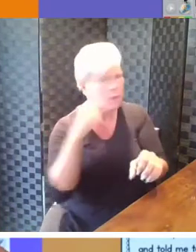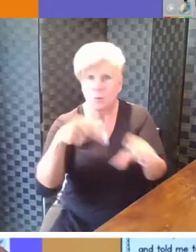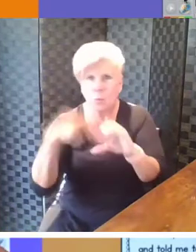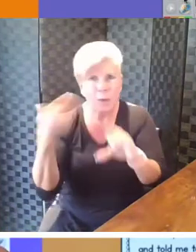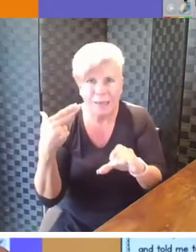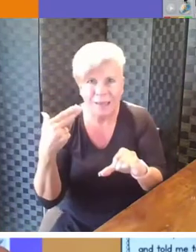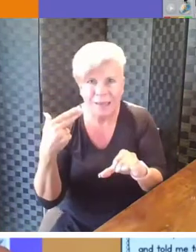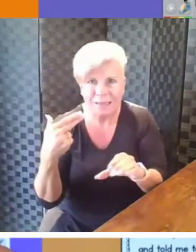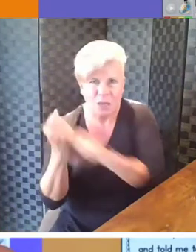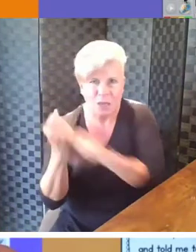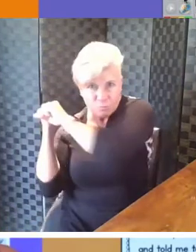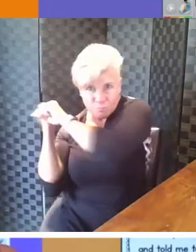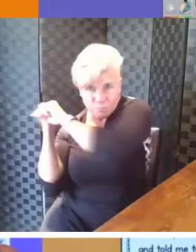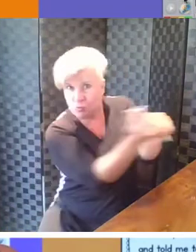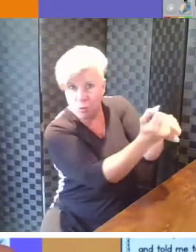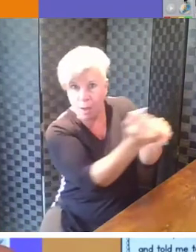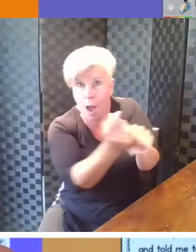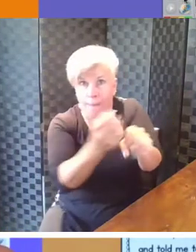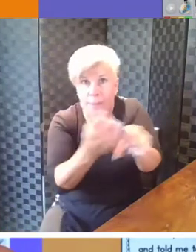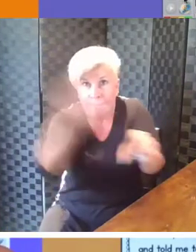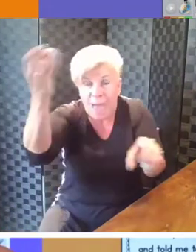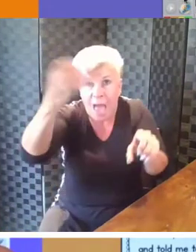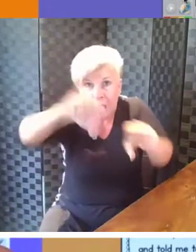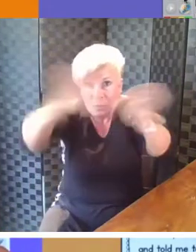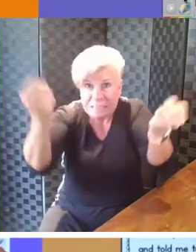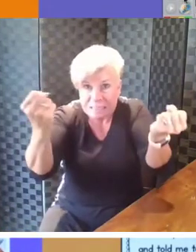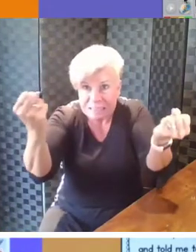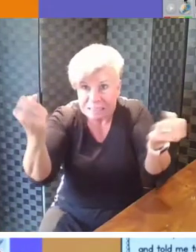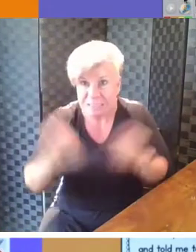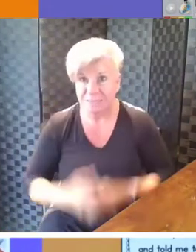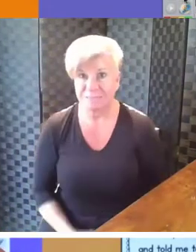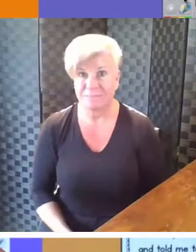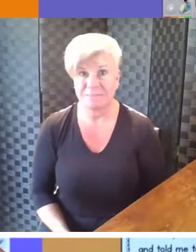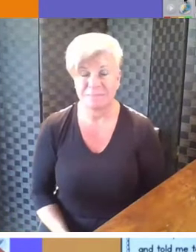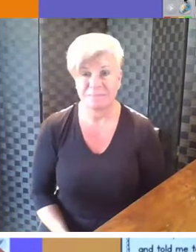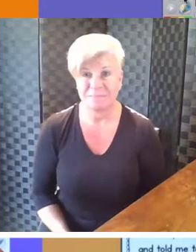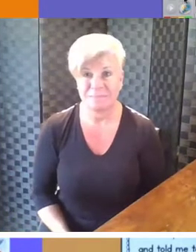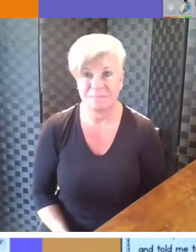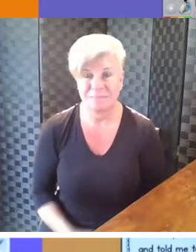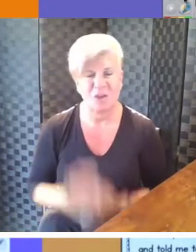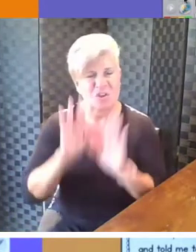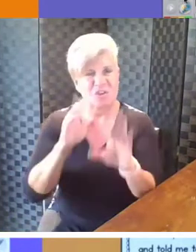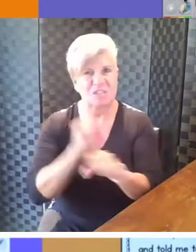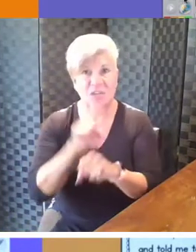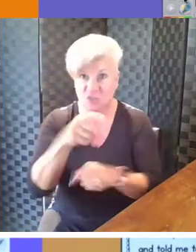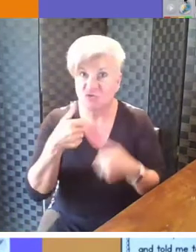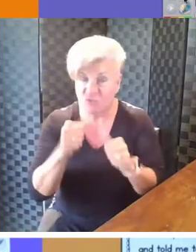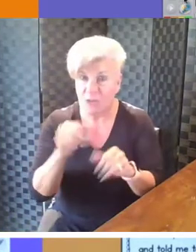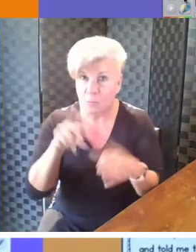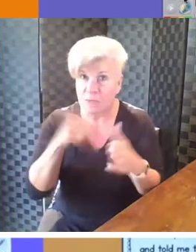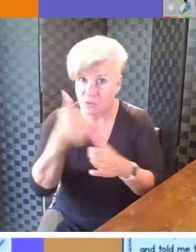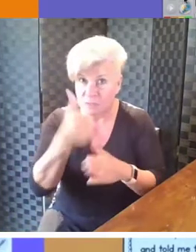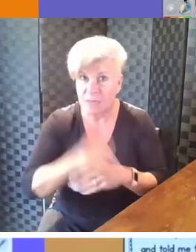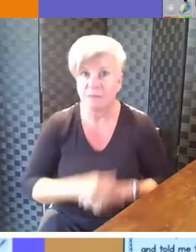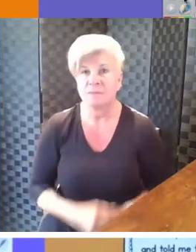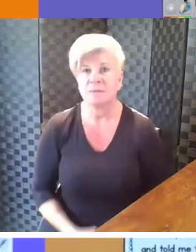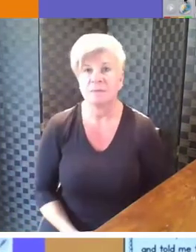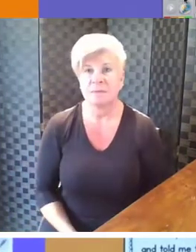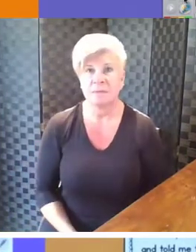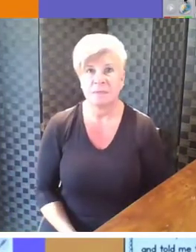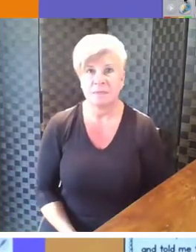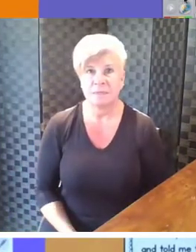wouldn't quit. I swung so hard that my bat split. Great job. Now you try to read this poem.